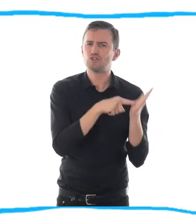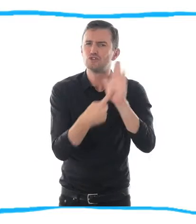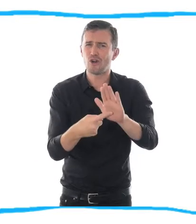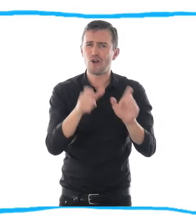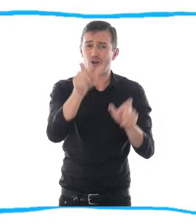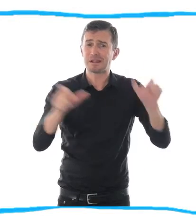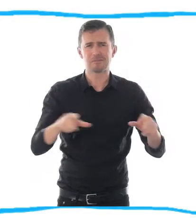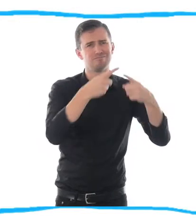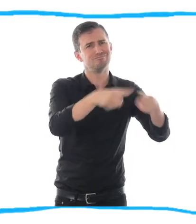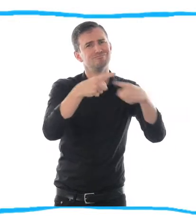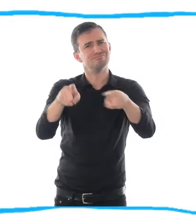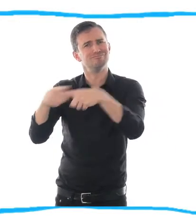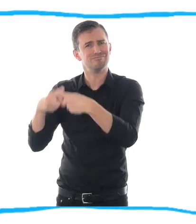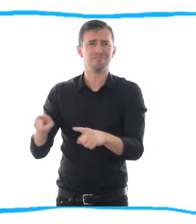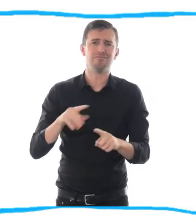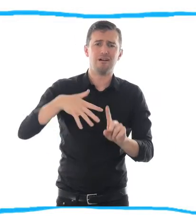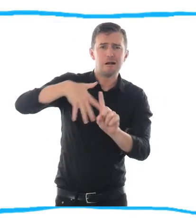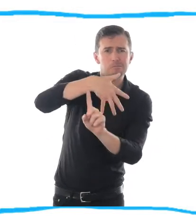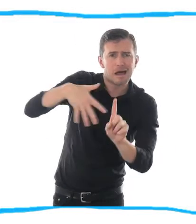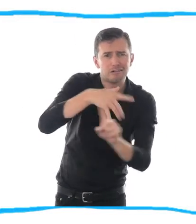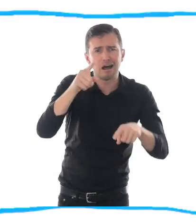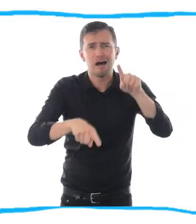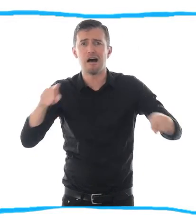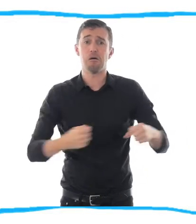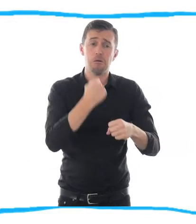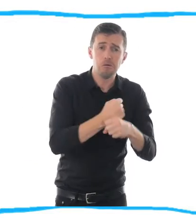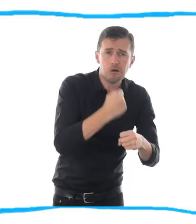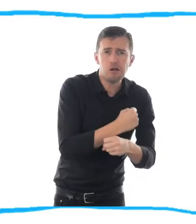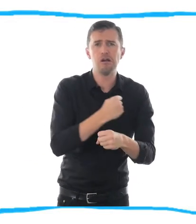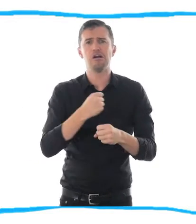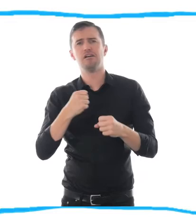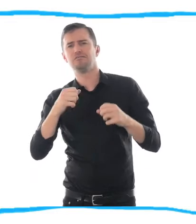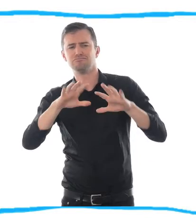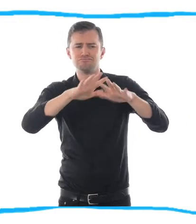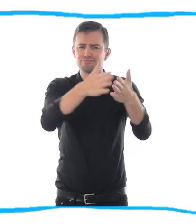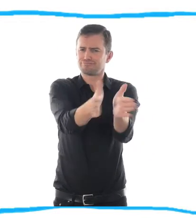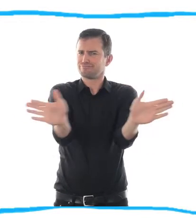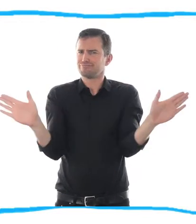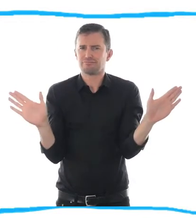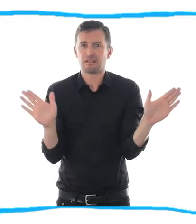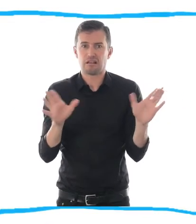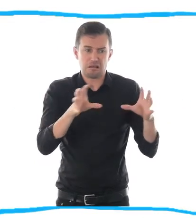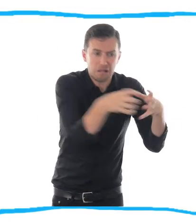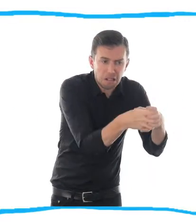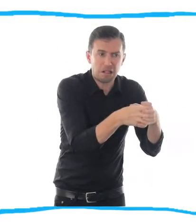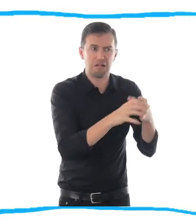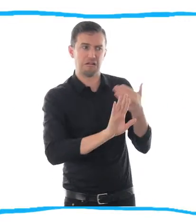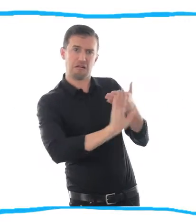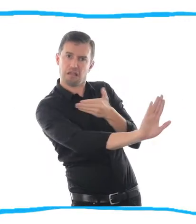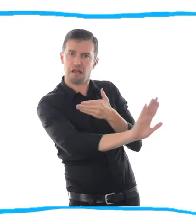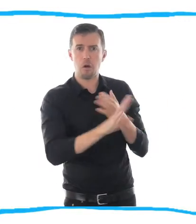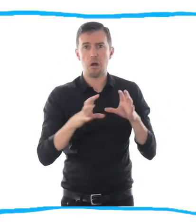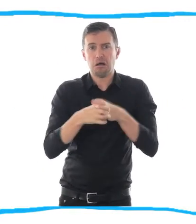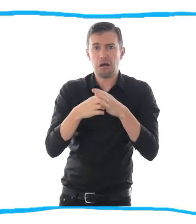interests, backgrounds, and abilities. Avoid grouping terms like them, the blind, or the disabled, which makes it seem like